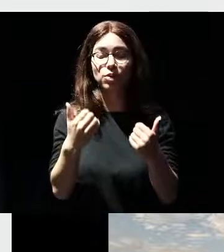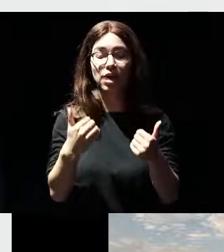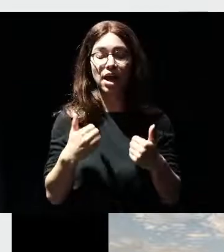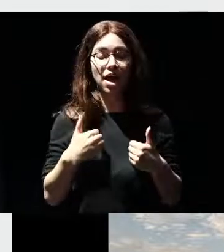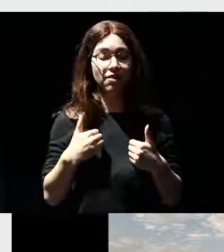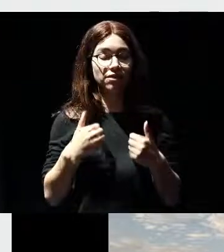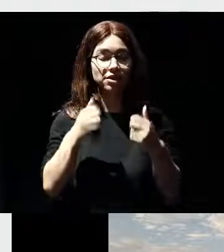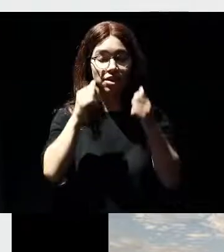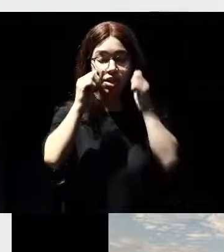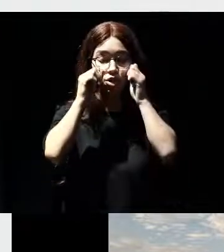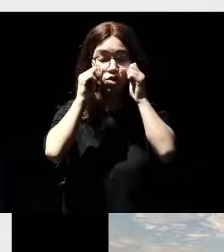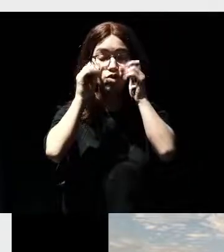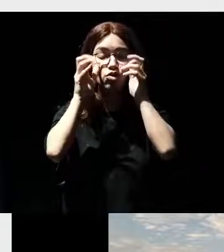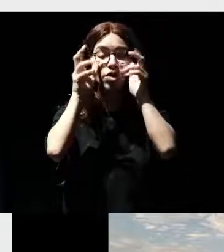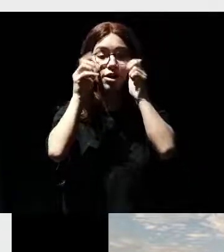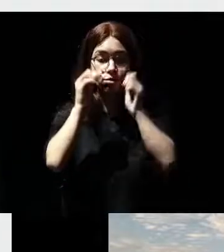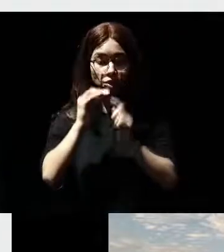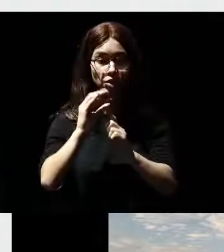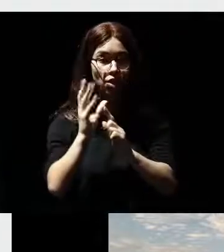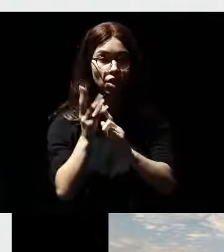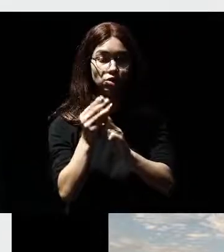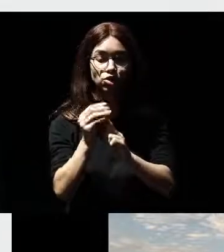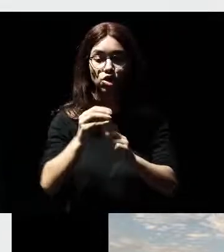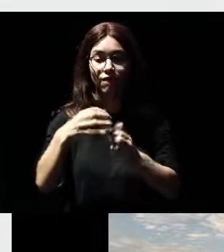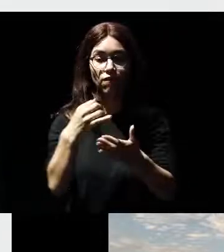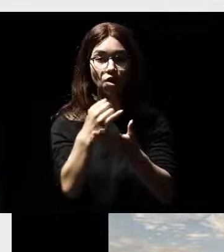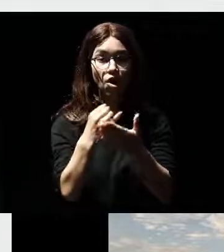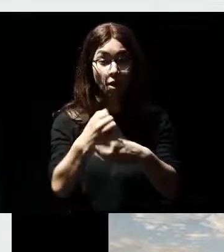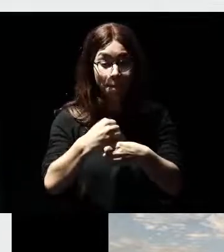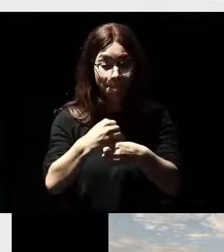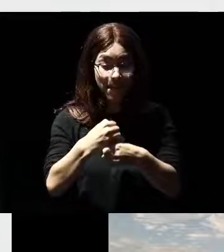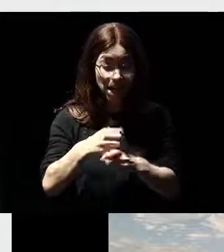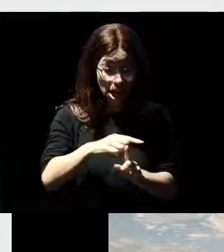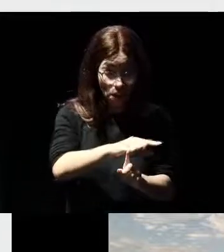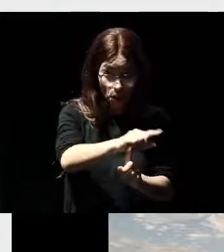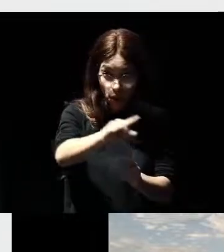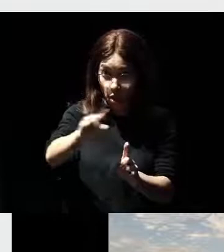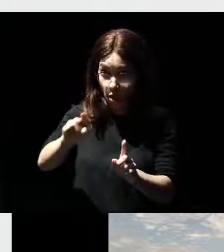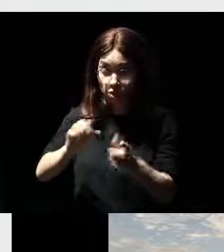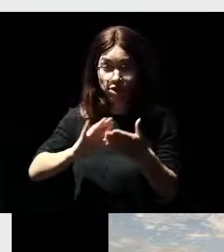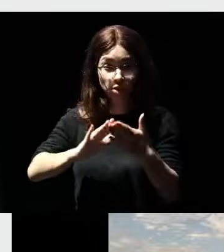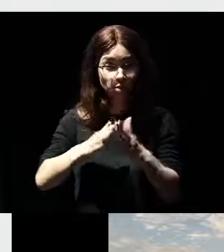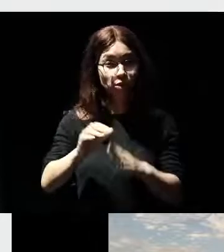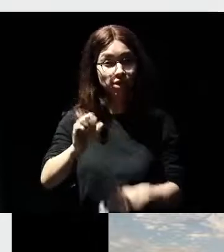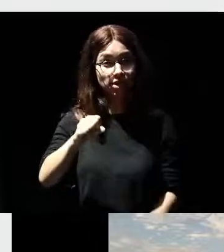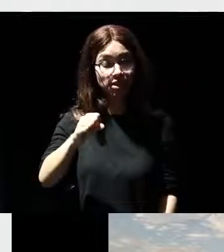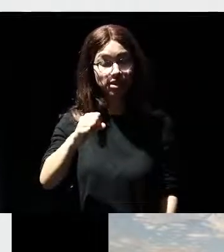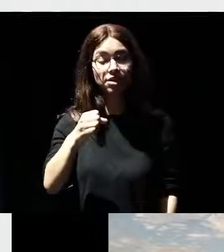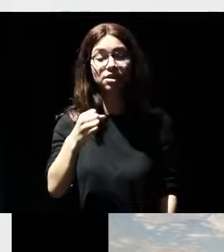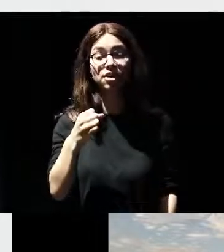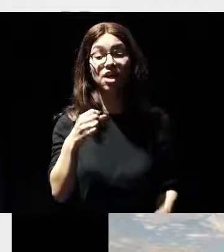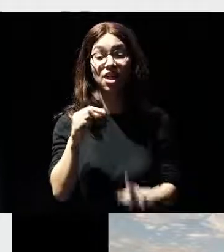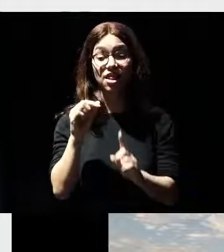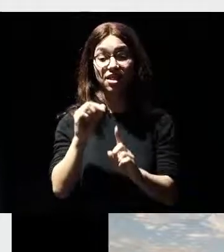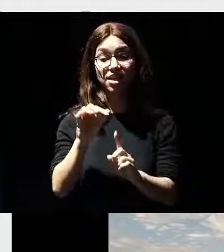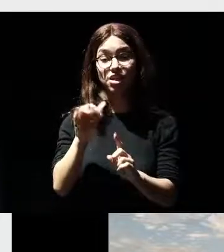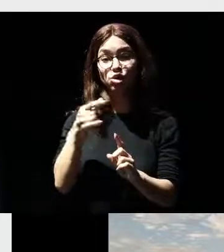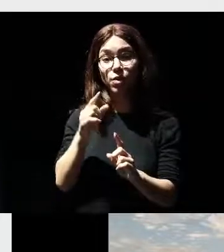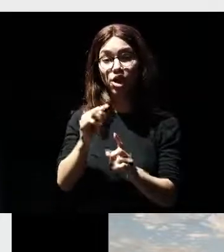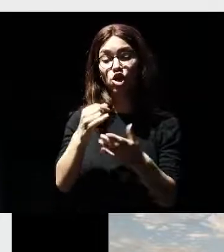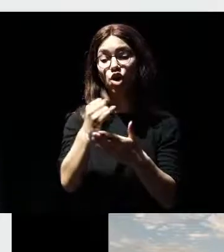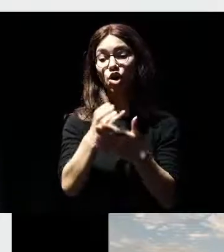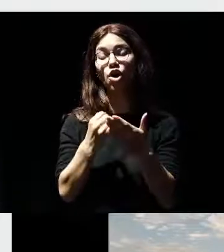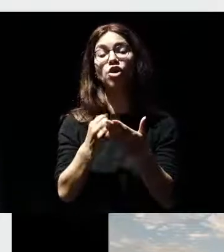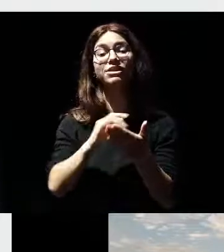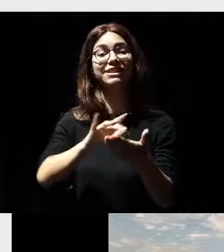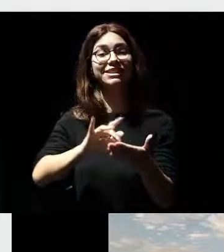incredible culture of art making in those communities. the Inuit Art Center in the Winnipeg